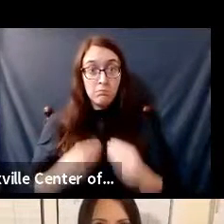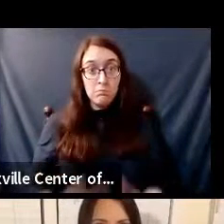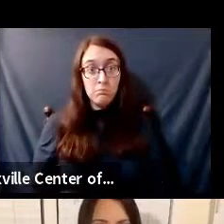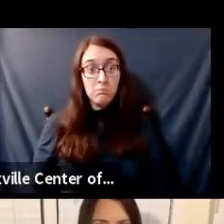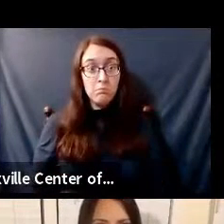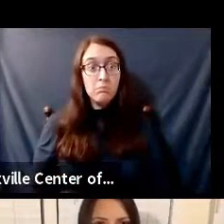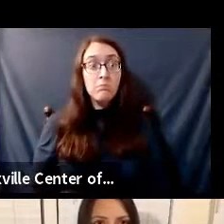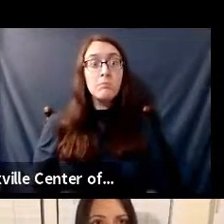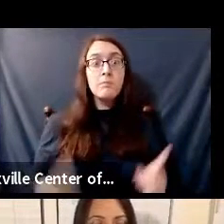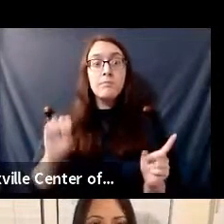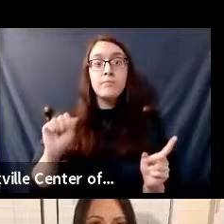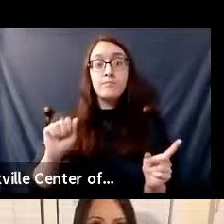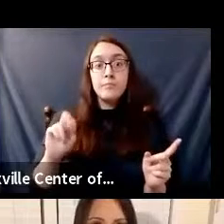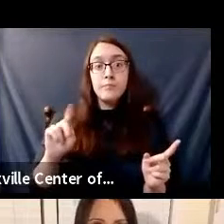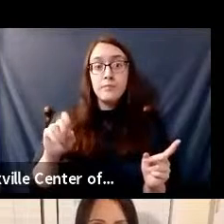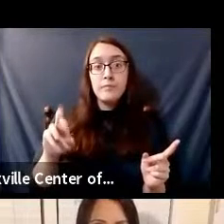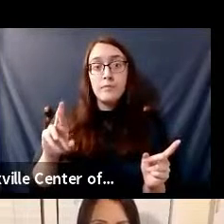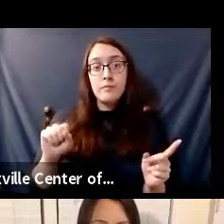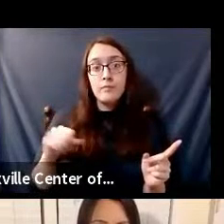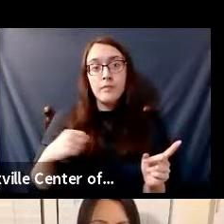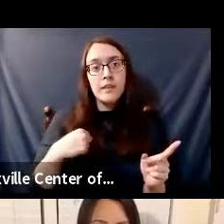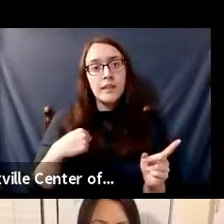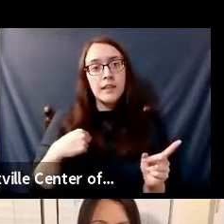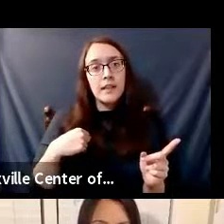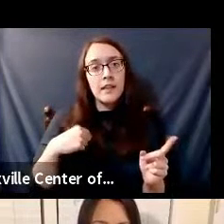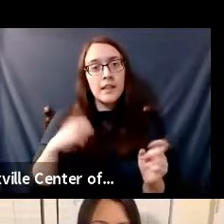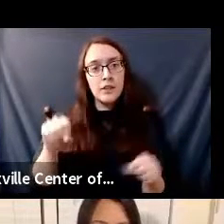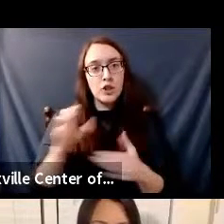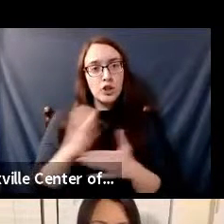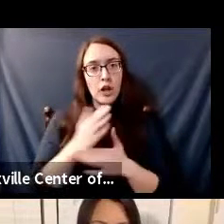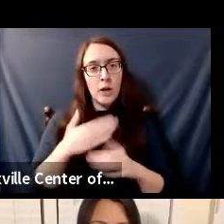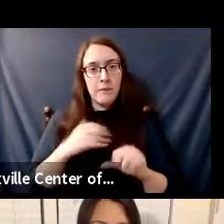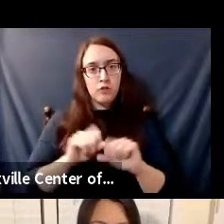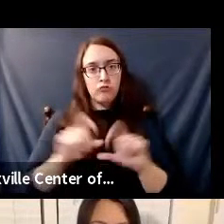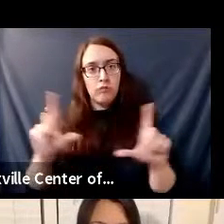And if I believe I could share my screen here.